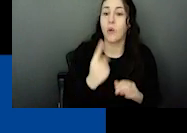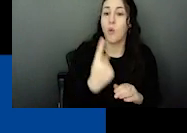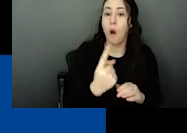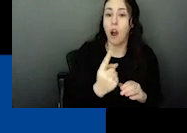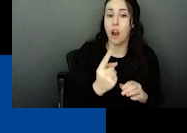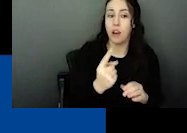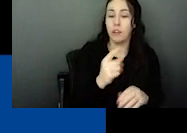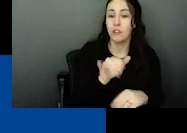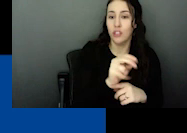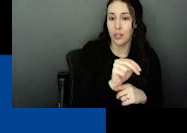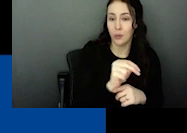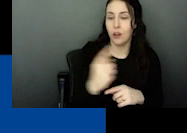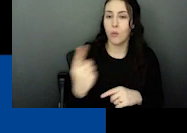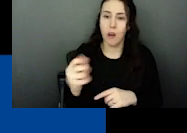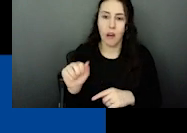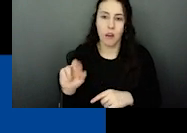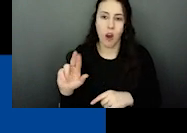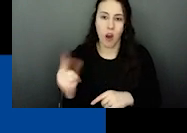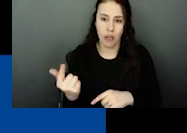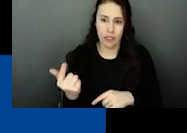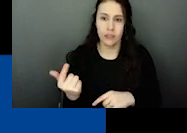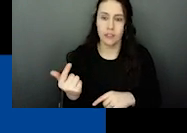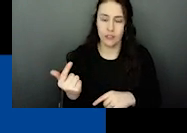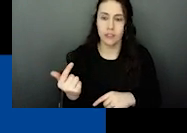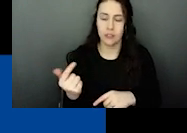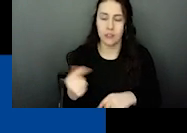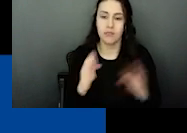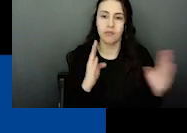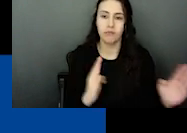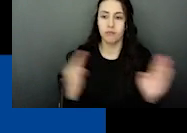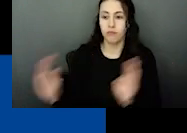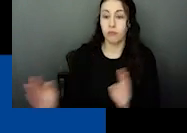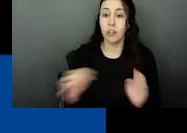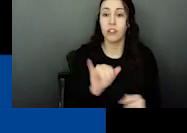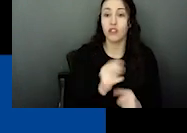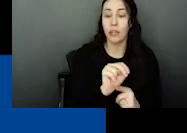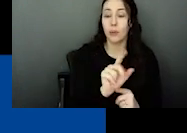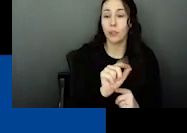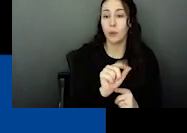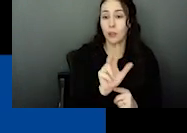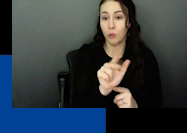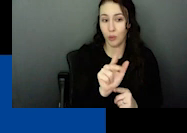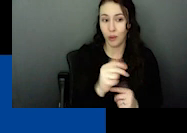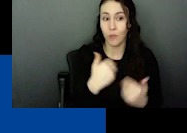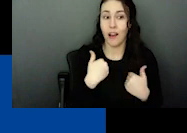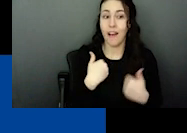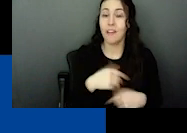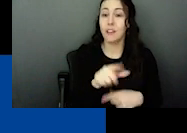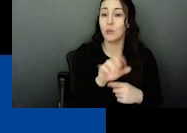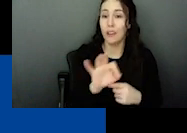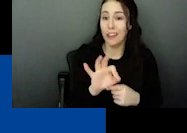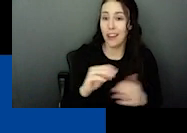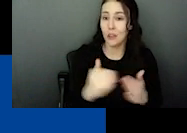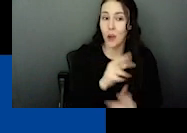1 in August. And so for January 2023, there are 29 new applications, but there